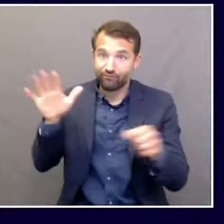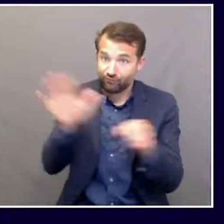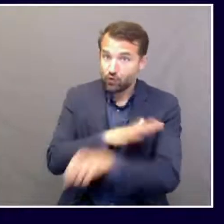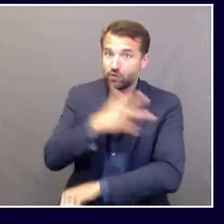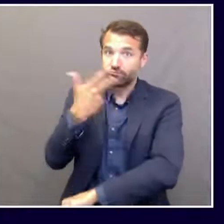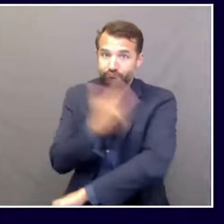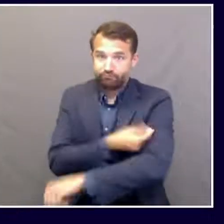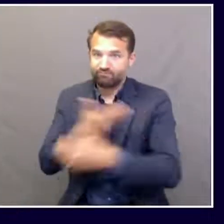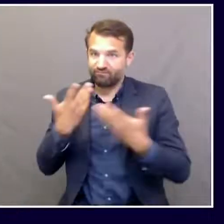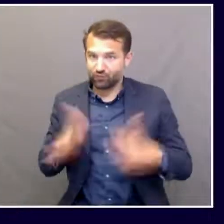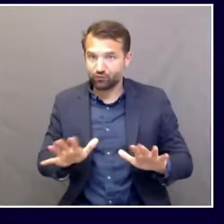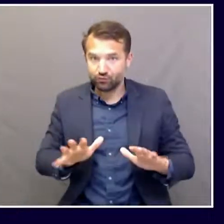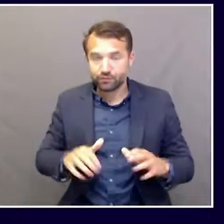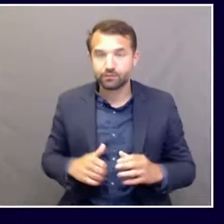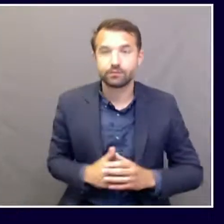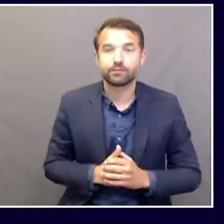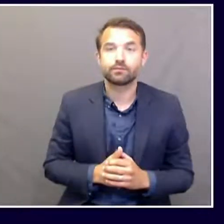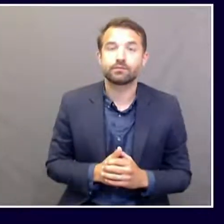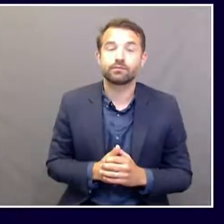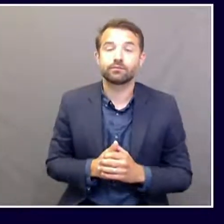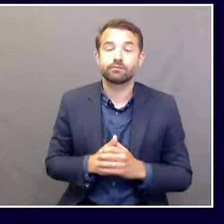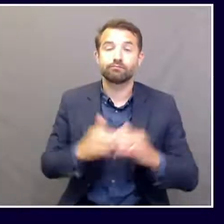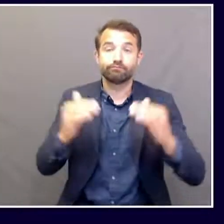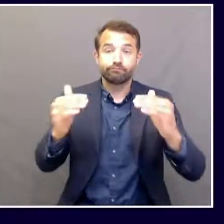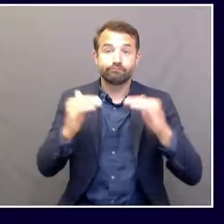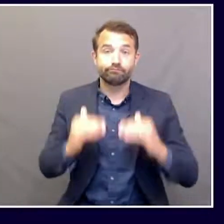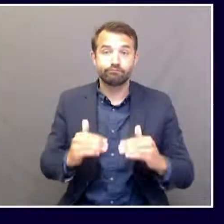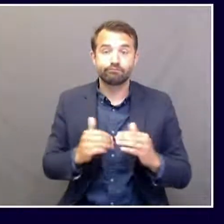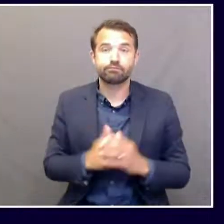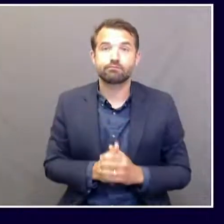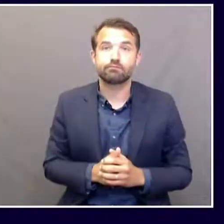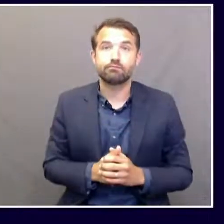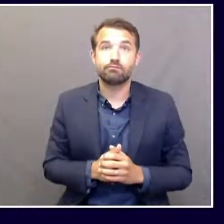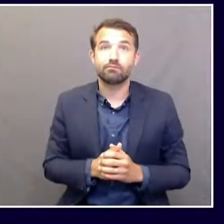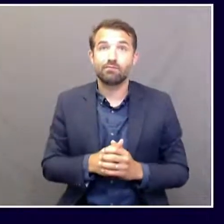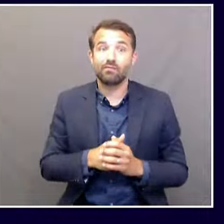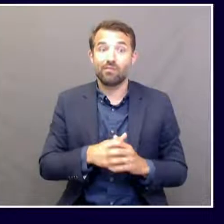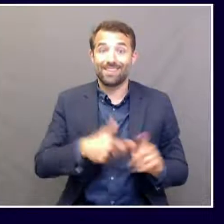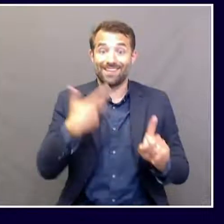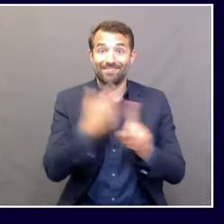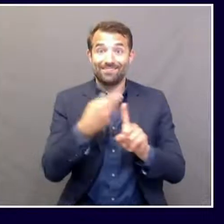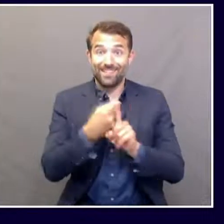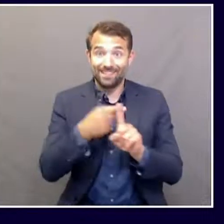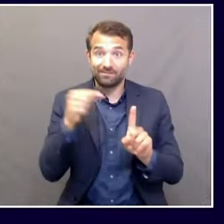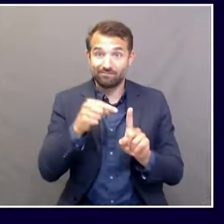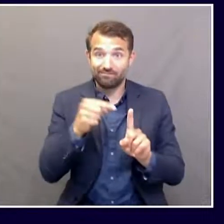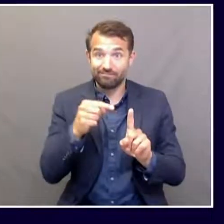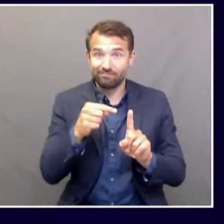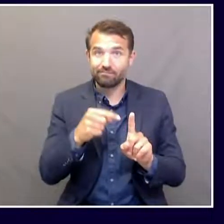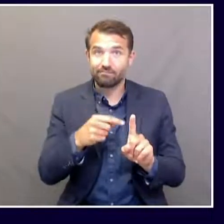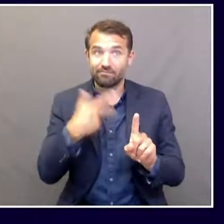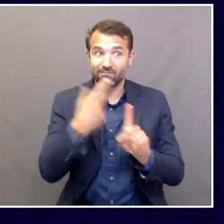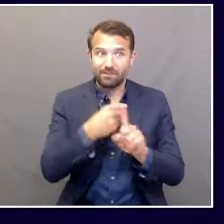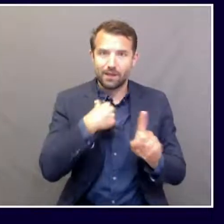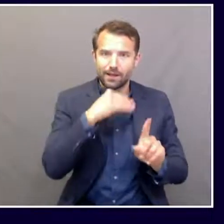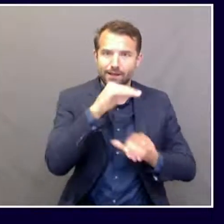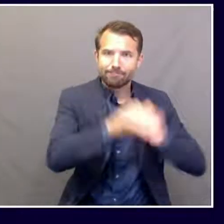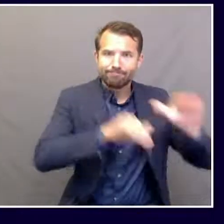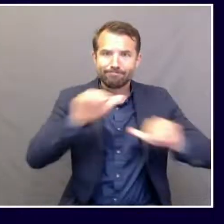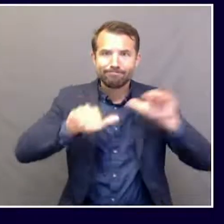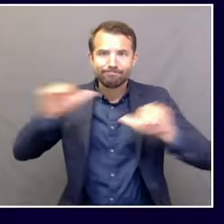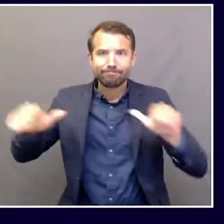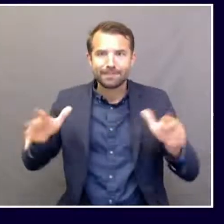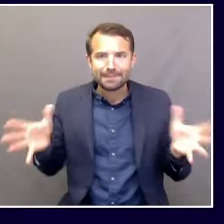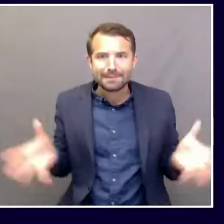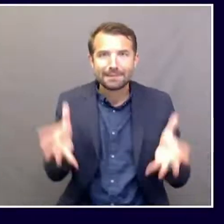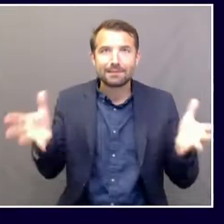Speaking of vaccines and vaccinations, I wanted to take a moment to remind folks that our mobile vaccination unit is going to